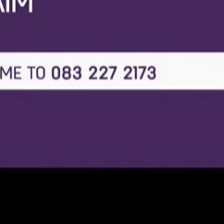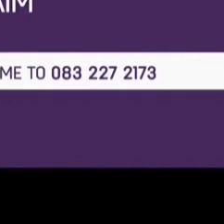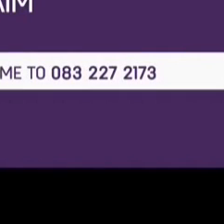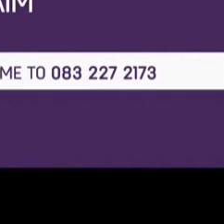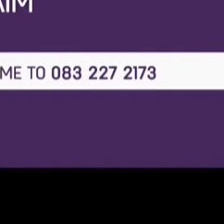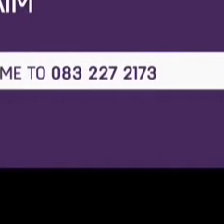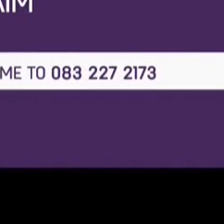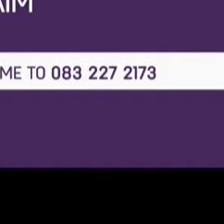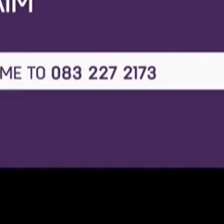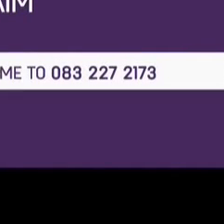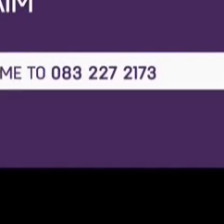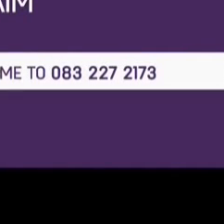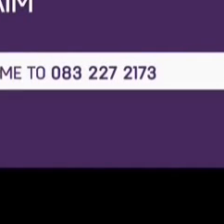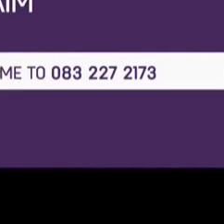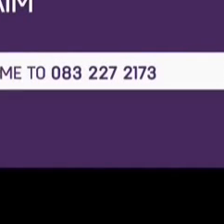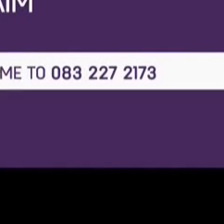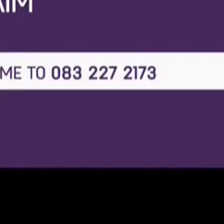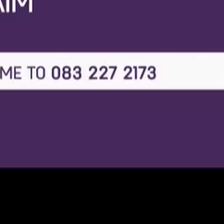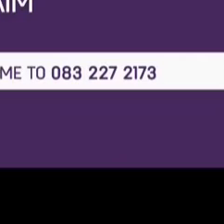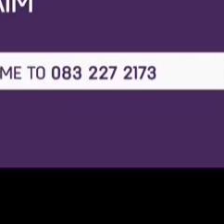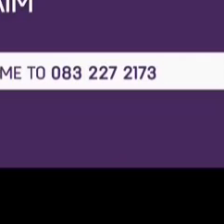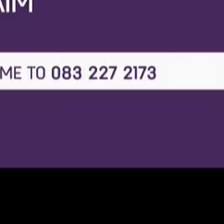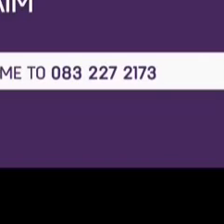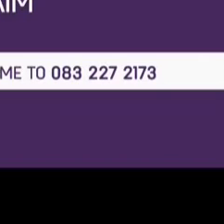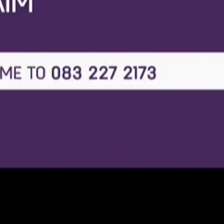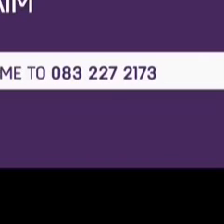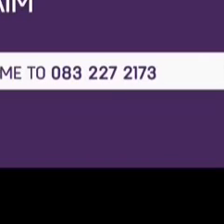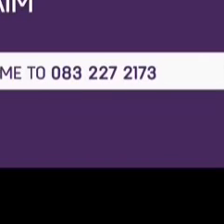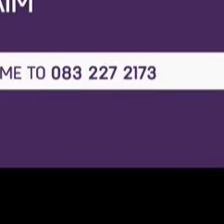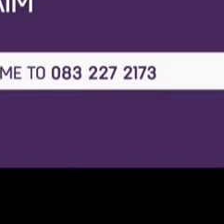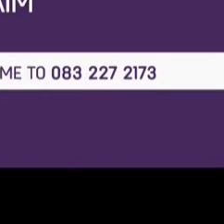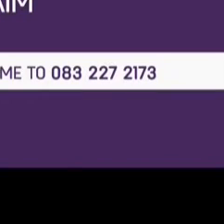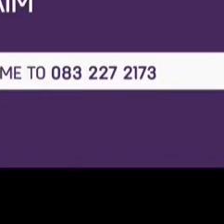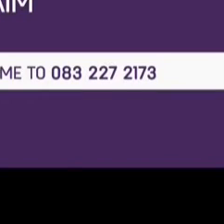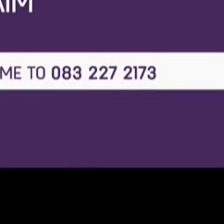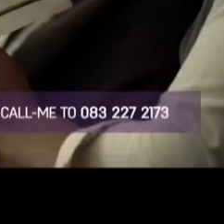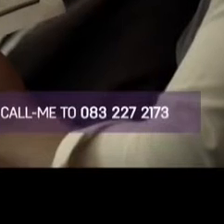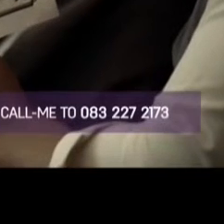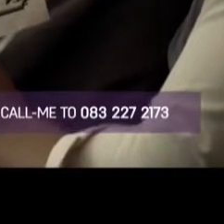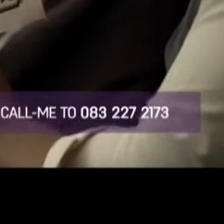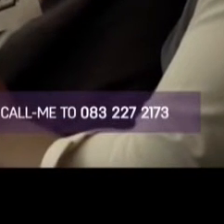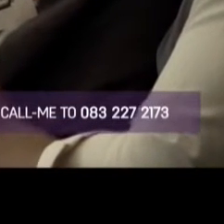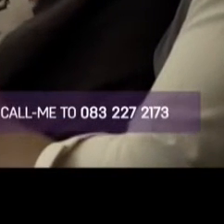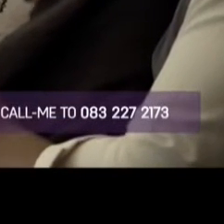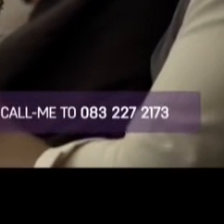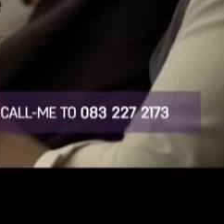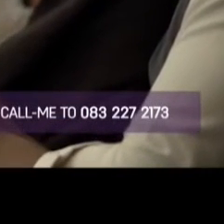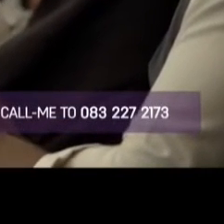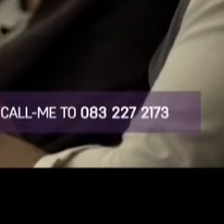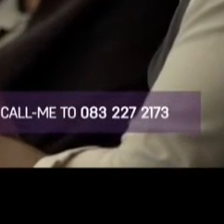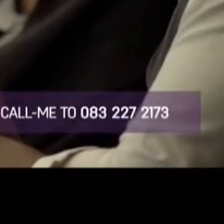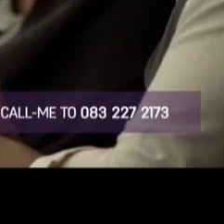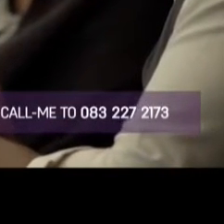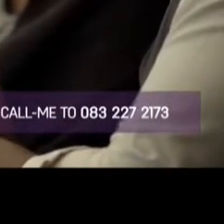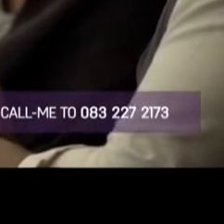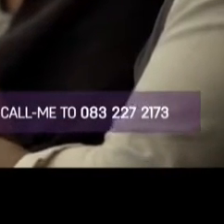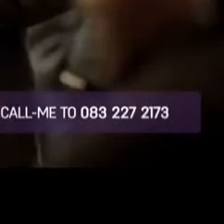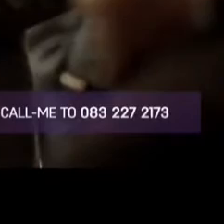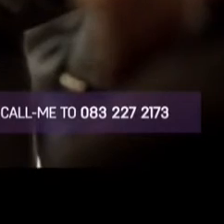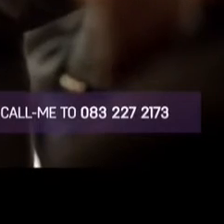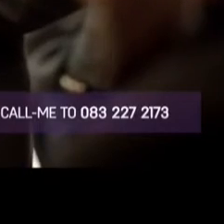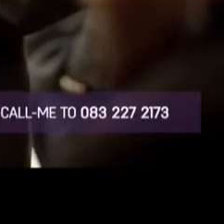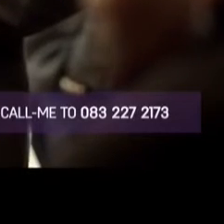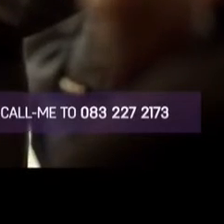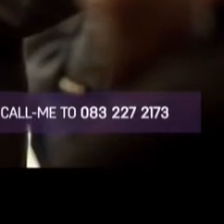to 75,000 Rand within 24 hours of a valid claim, enough to cover the cost of a funeral and a